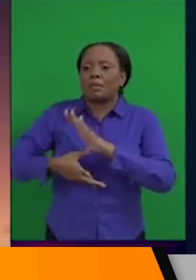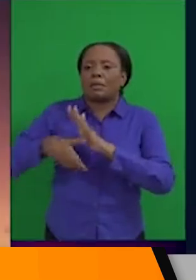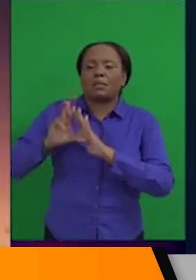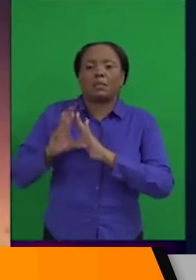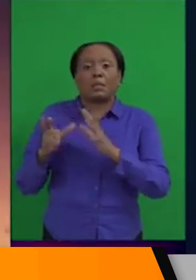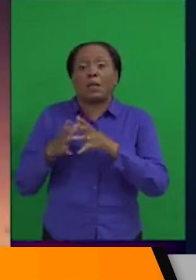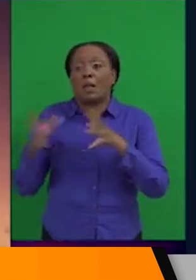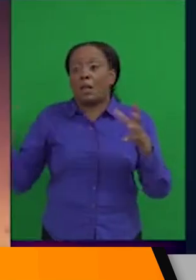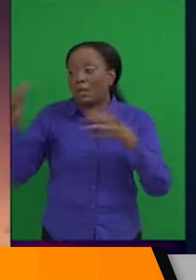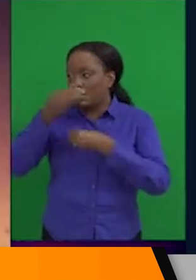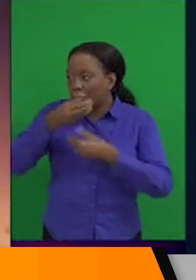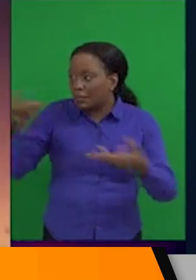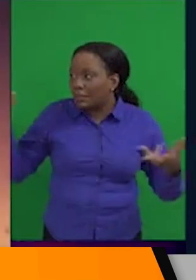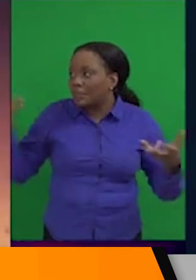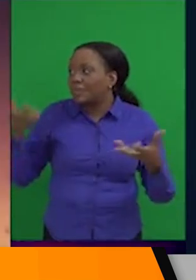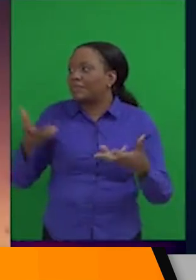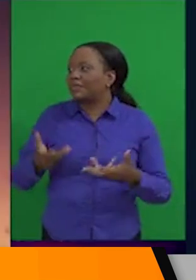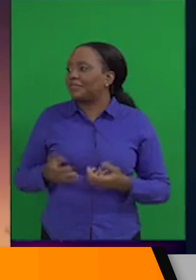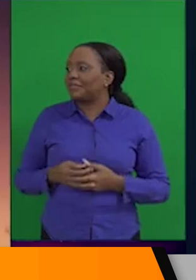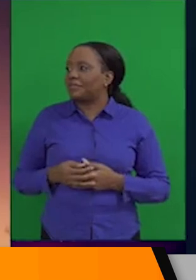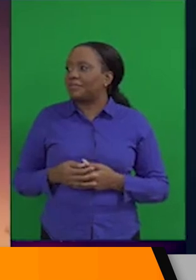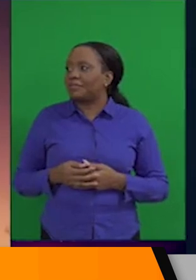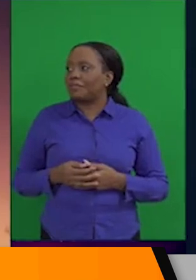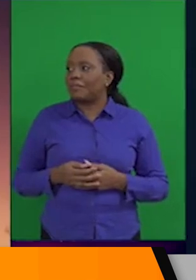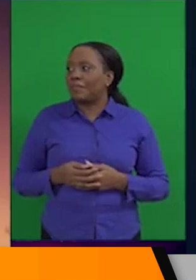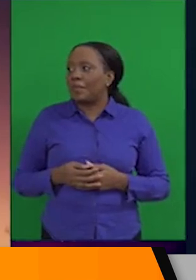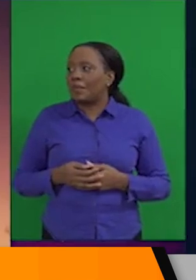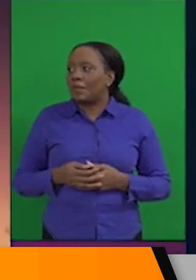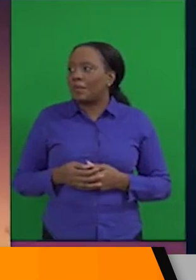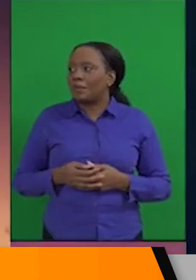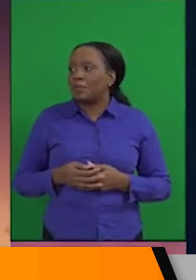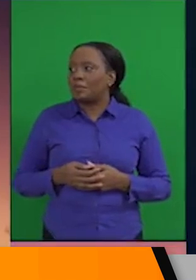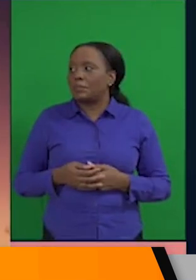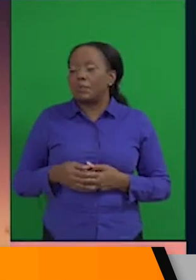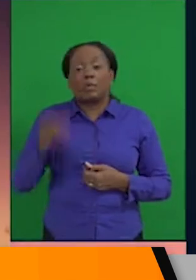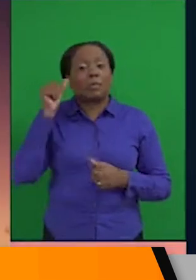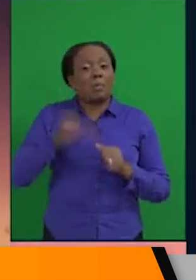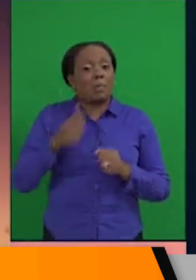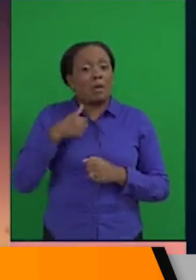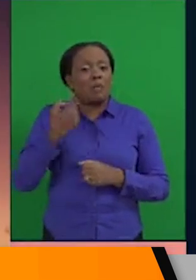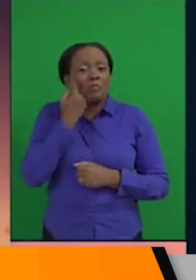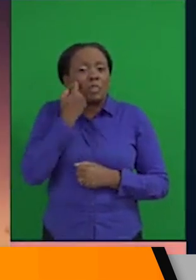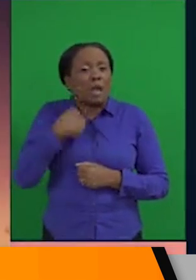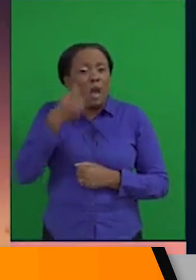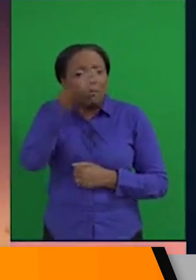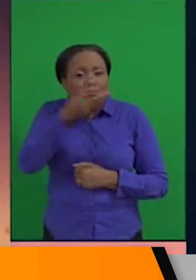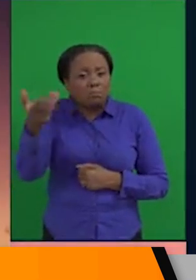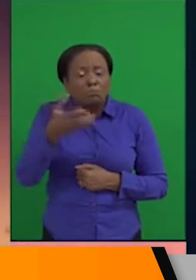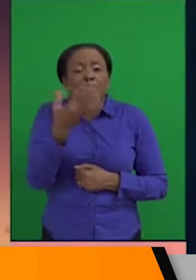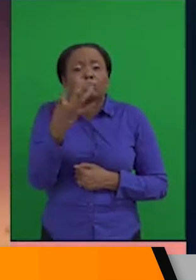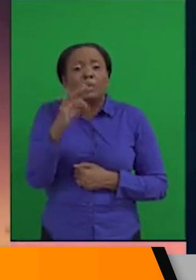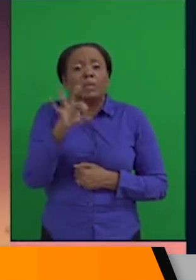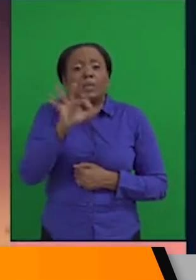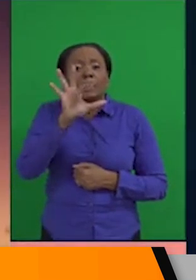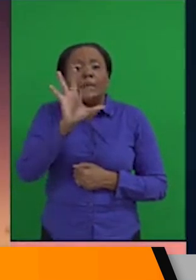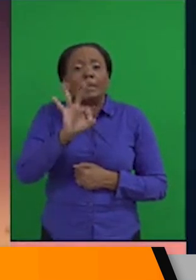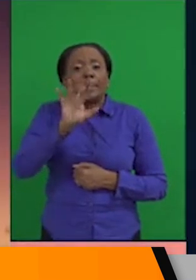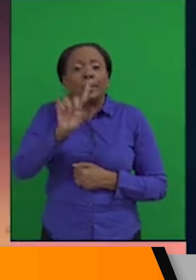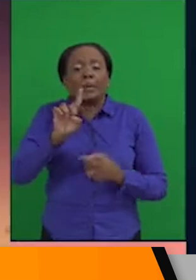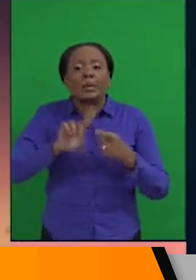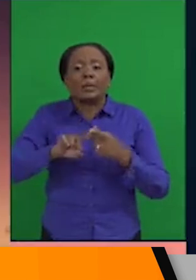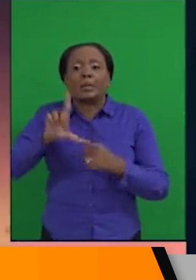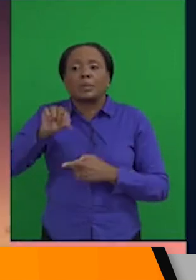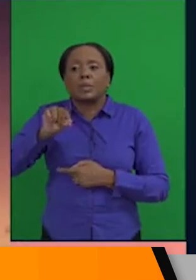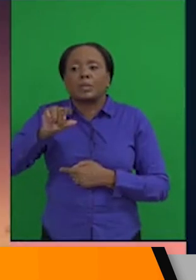Now notice I indicated to you the climatological average is 1991 to 2020. This average is refreshed every 10